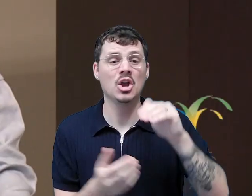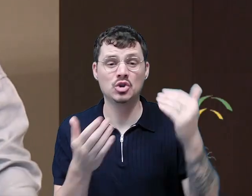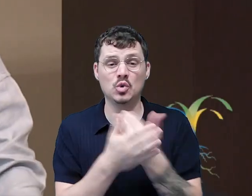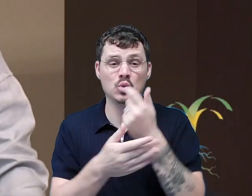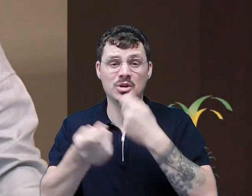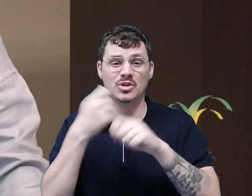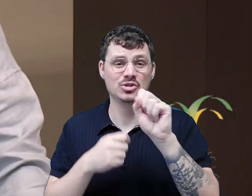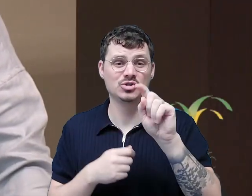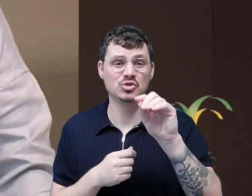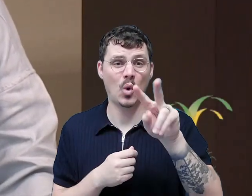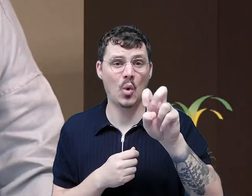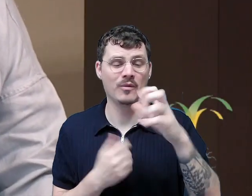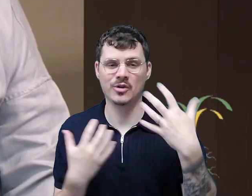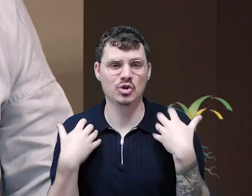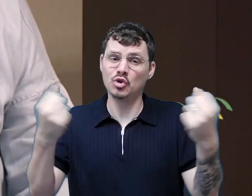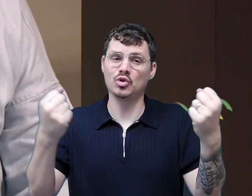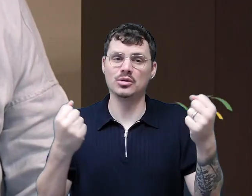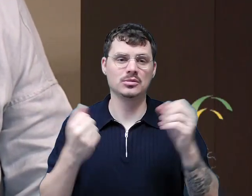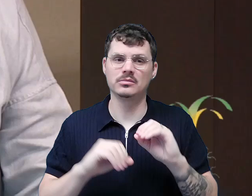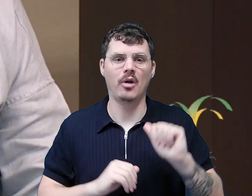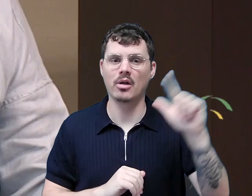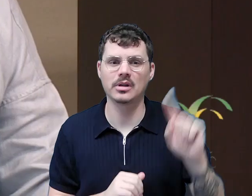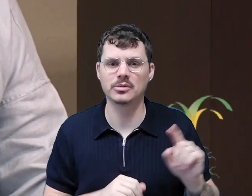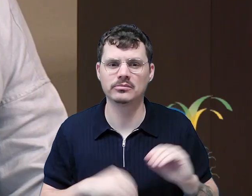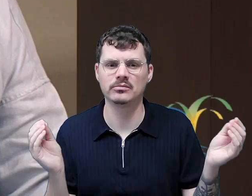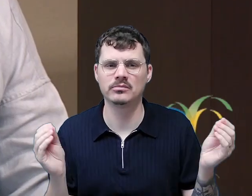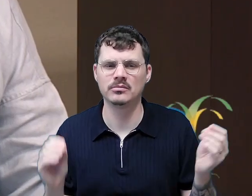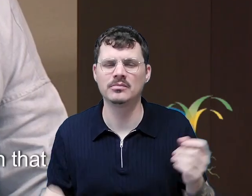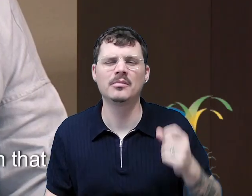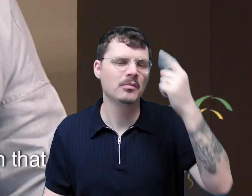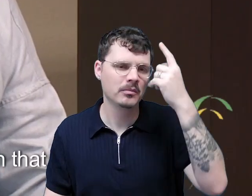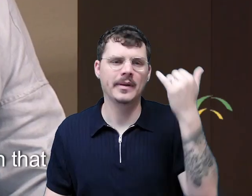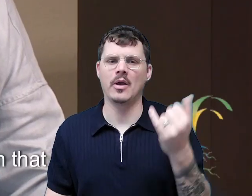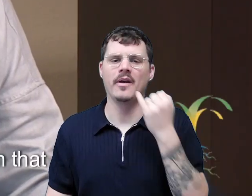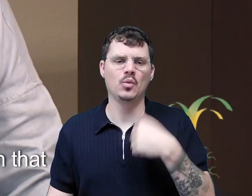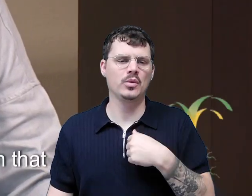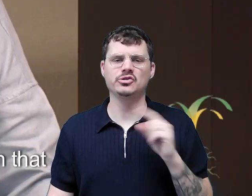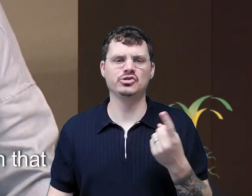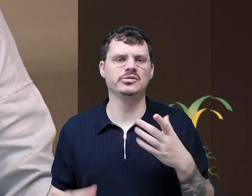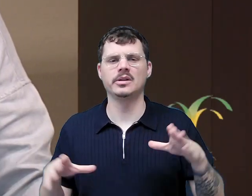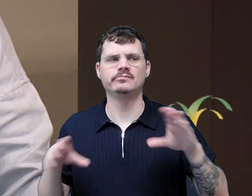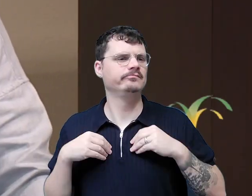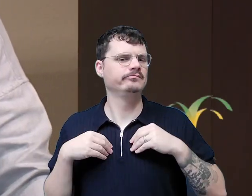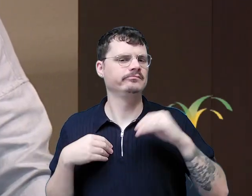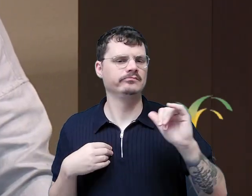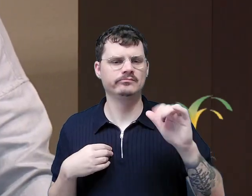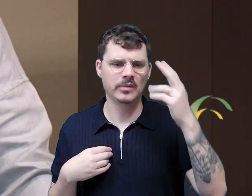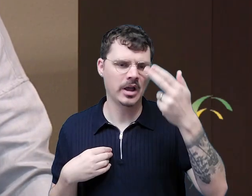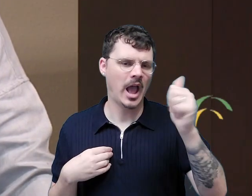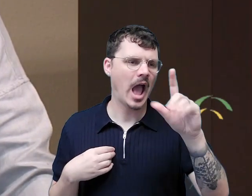new stove cured her Alzheimer's. Now, what if we'd just gone down that rabbit hole,